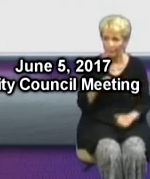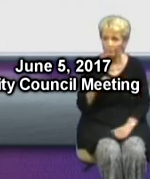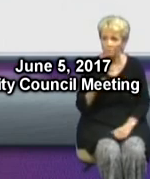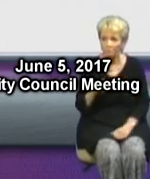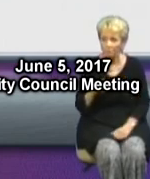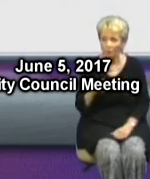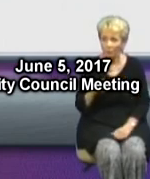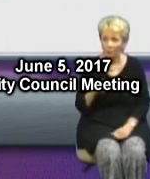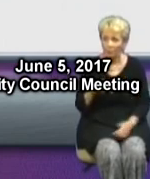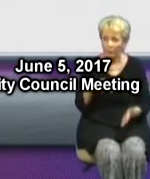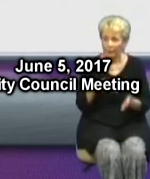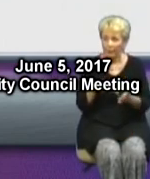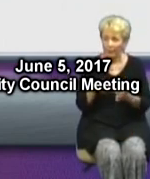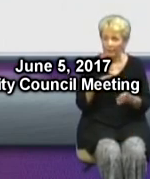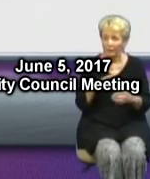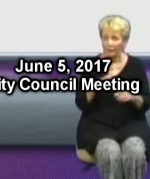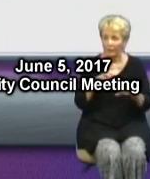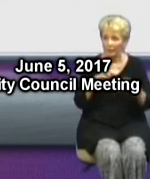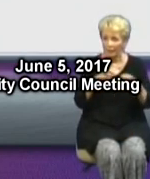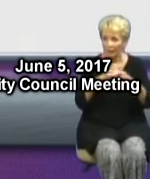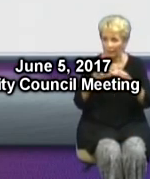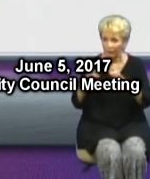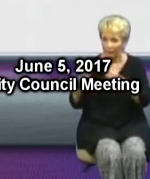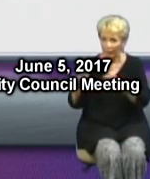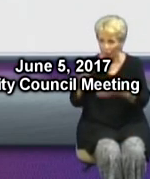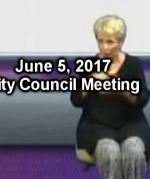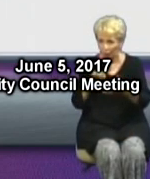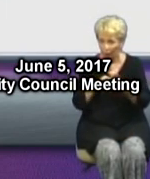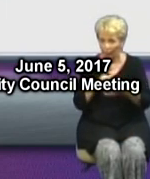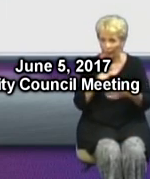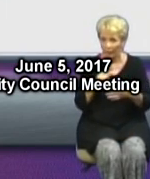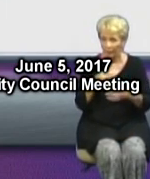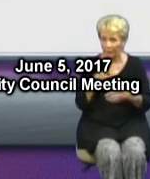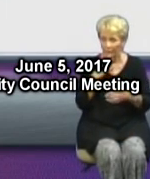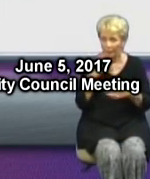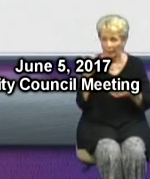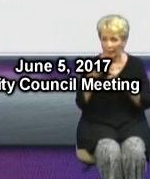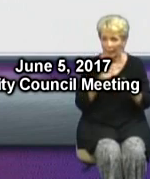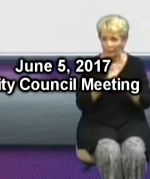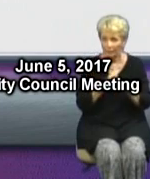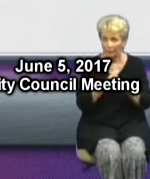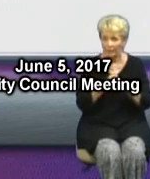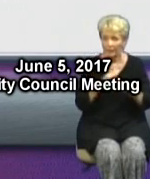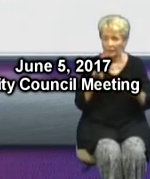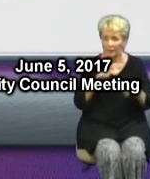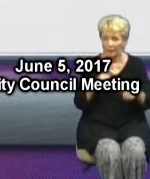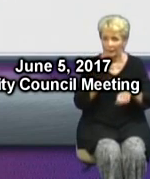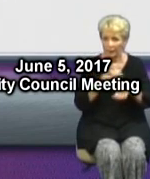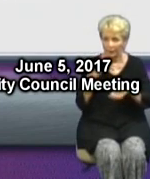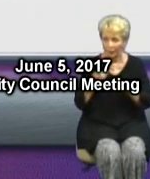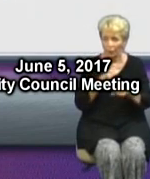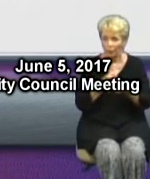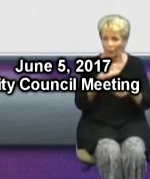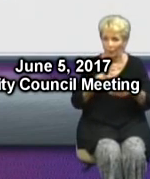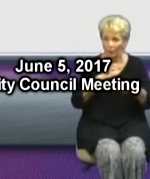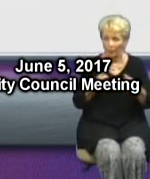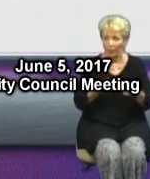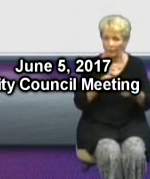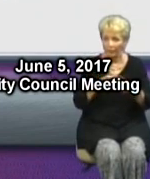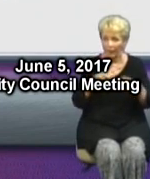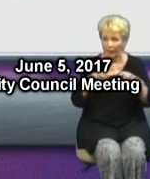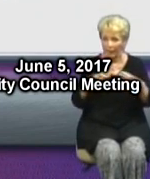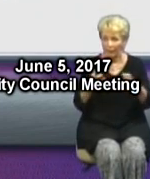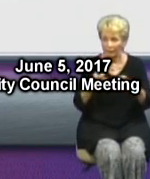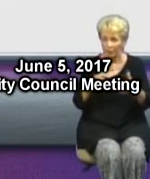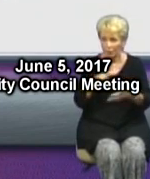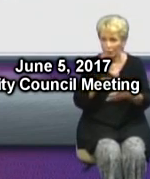$725,000. Pay and classification study, we mentioned earlier, last year, sitting here at this time, you funded a pay and classification